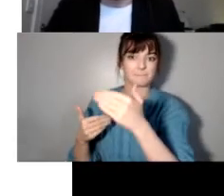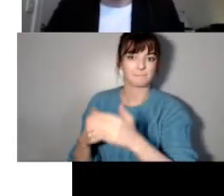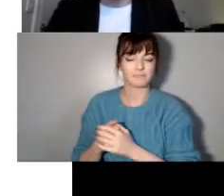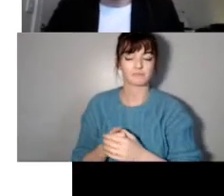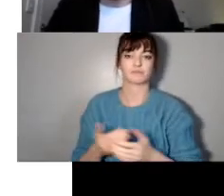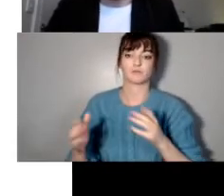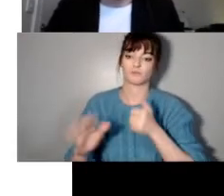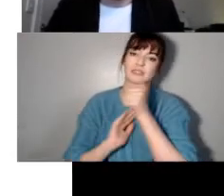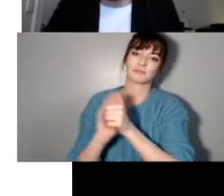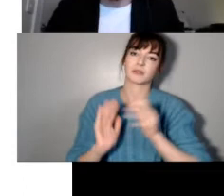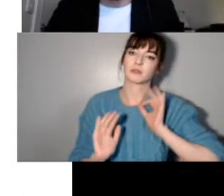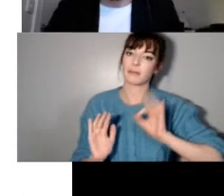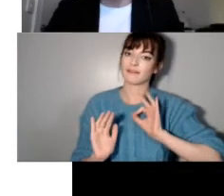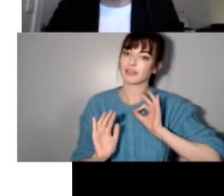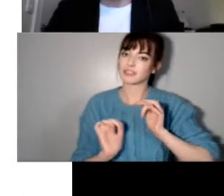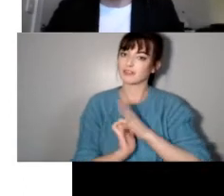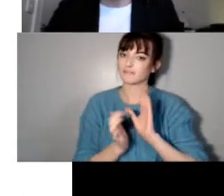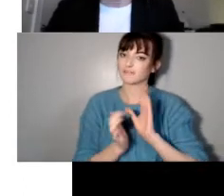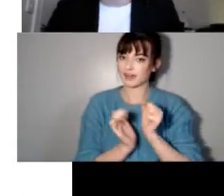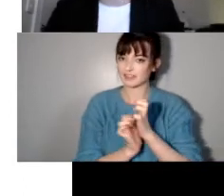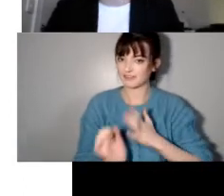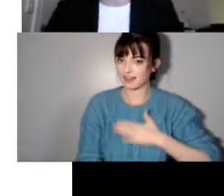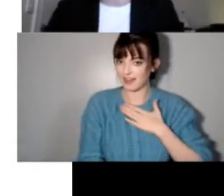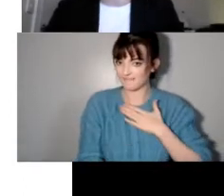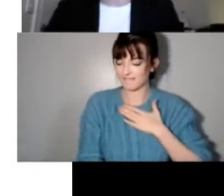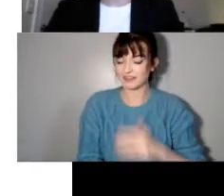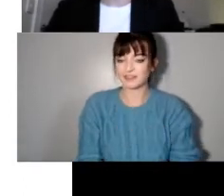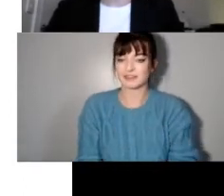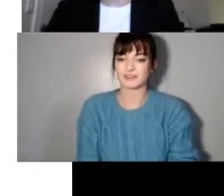benefits of the improvements in their quality of life living in the community.